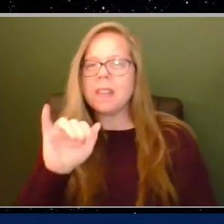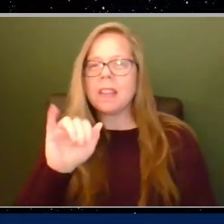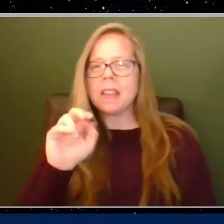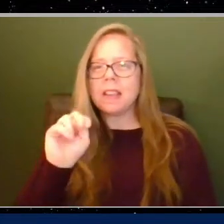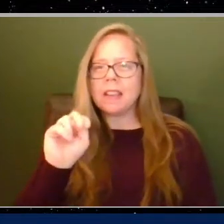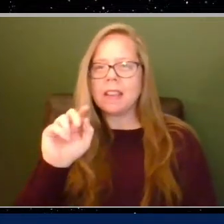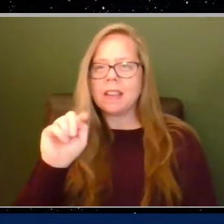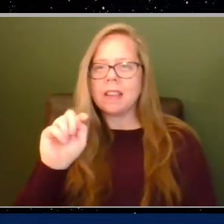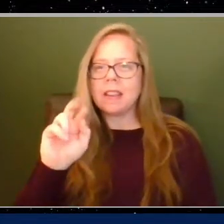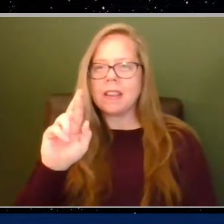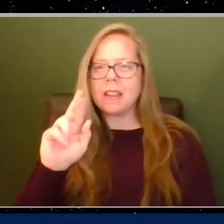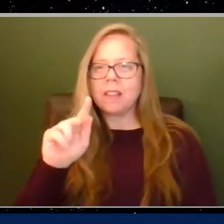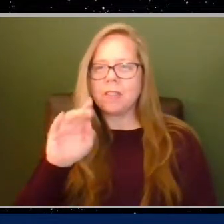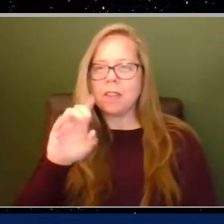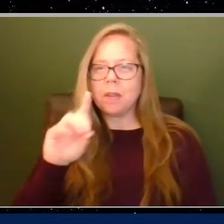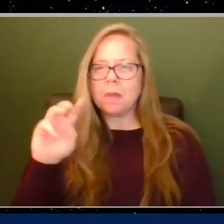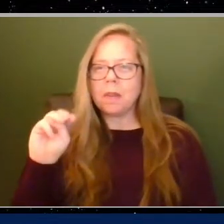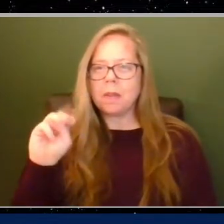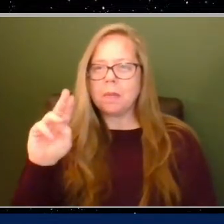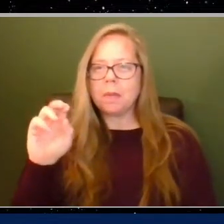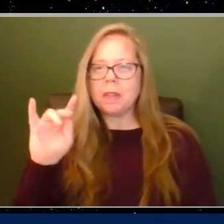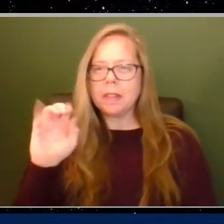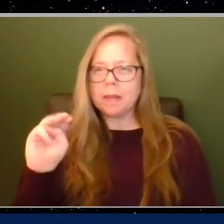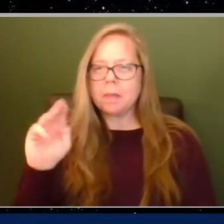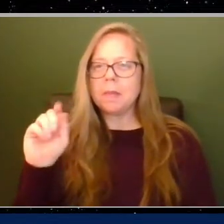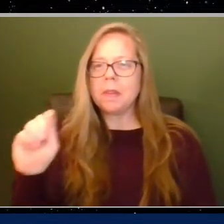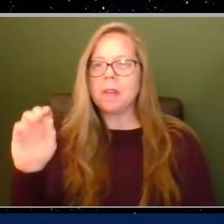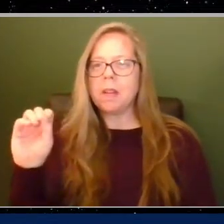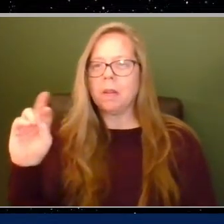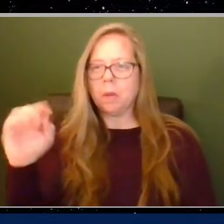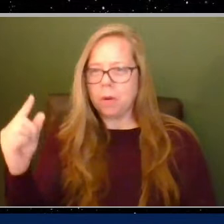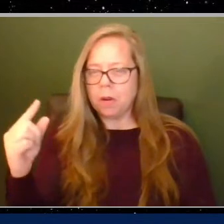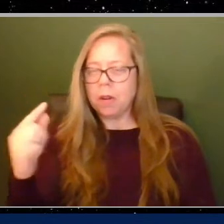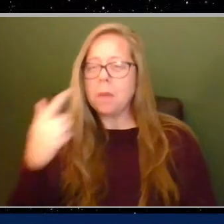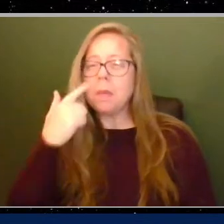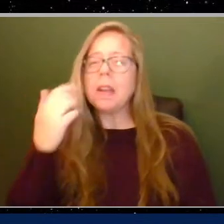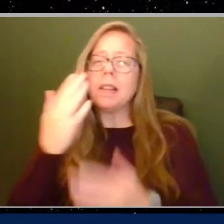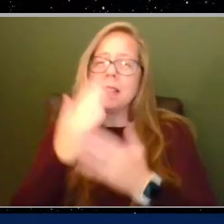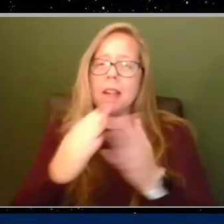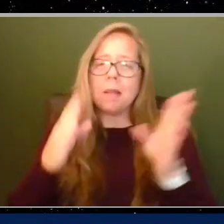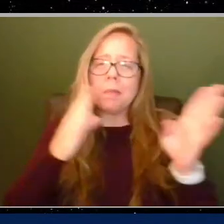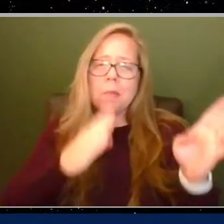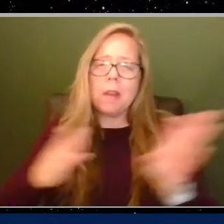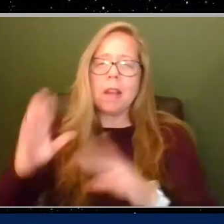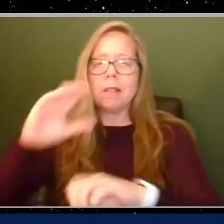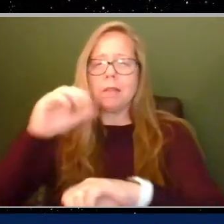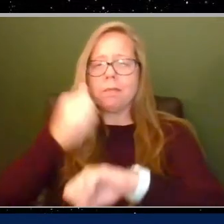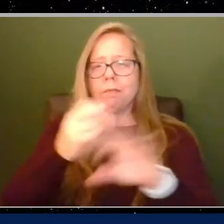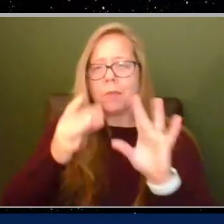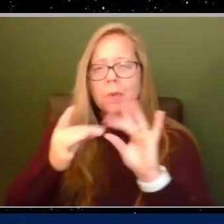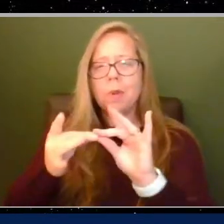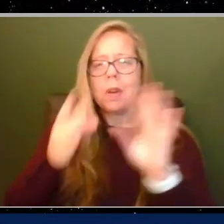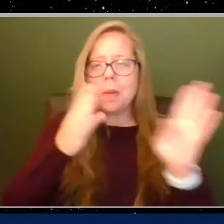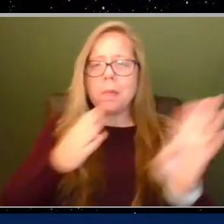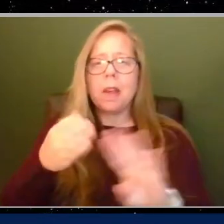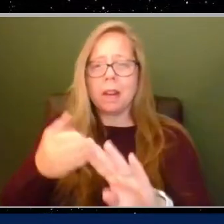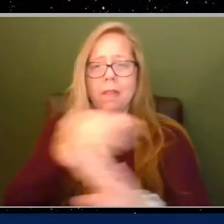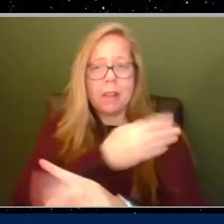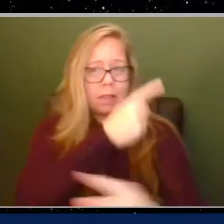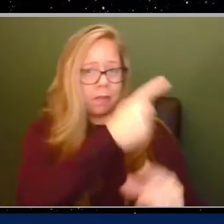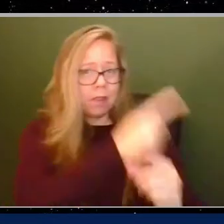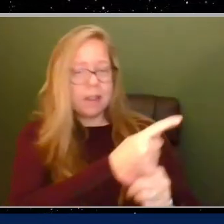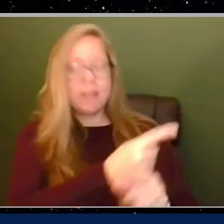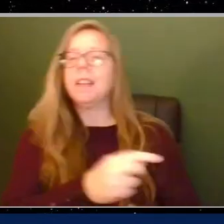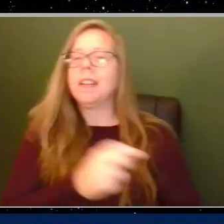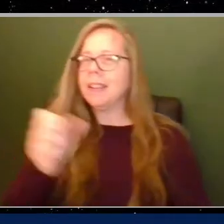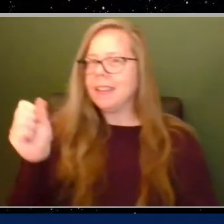and see all the different things they have there, because some of the things do need to be signed up for, scheduled, just coordinated or organized in advance, right? Yeah, because we got